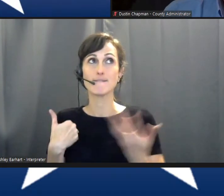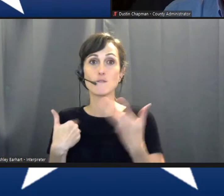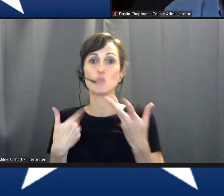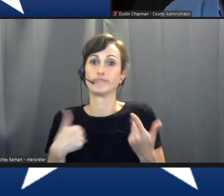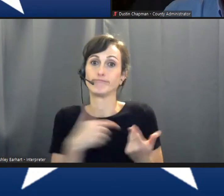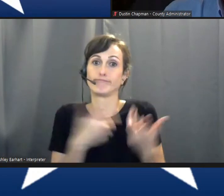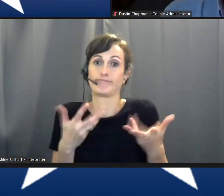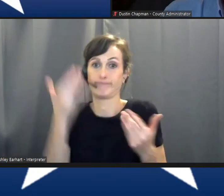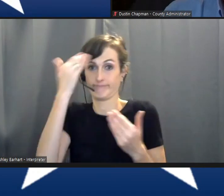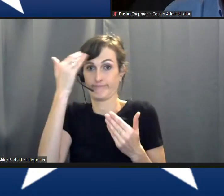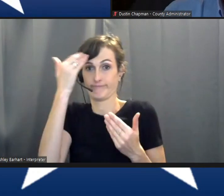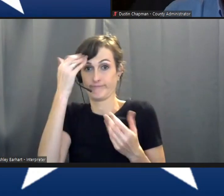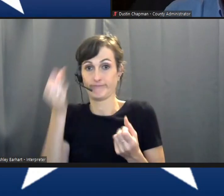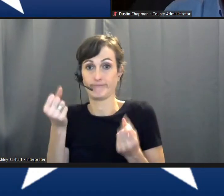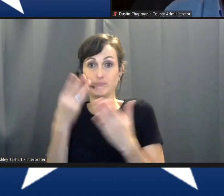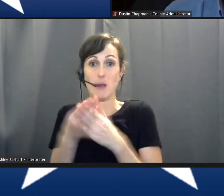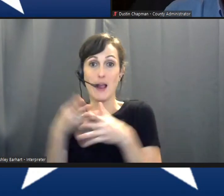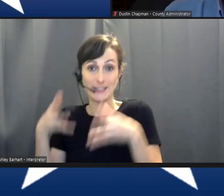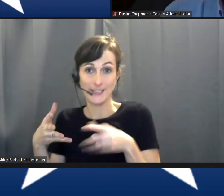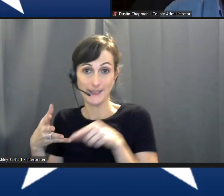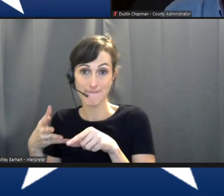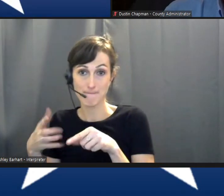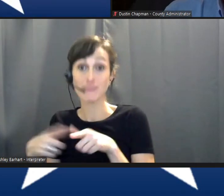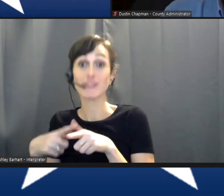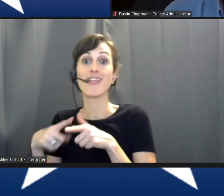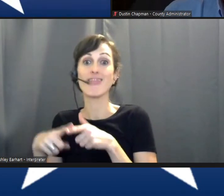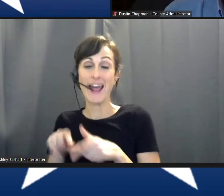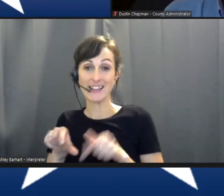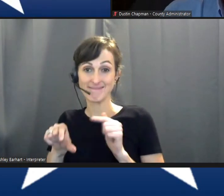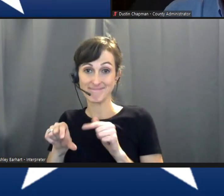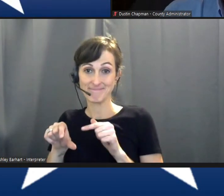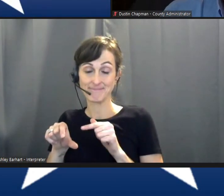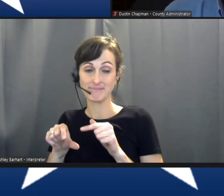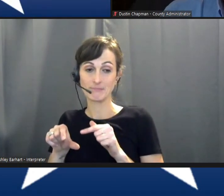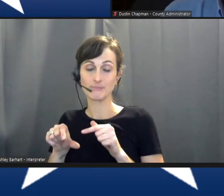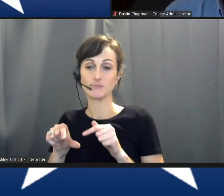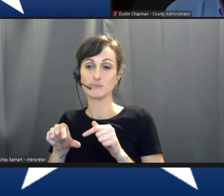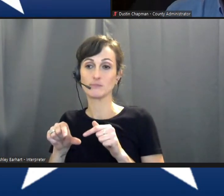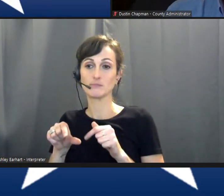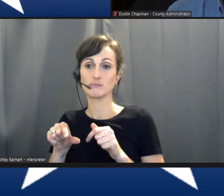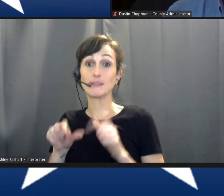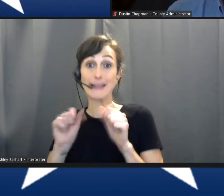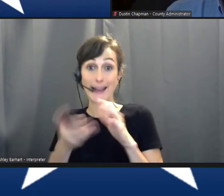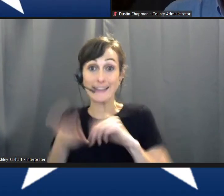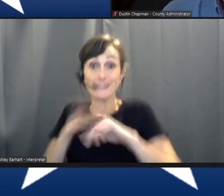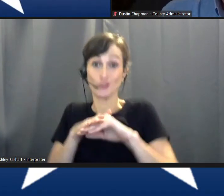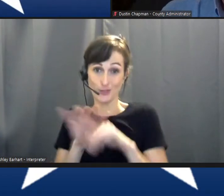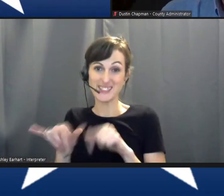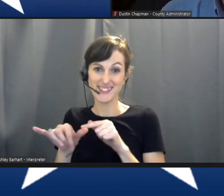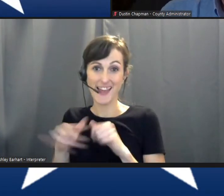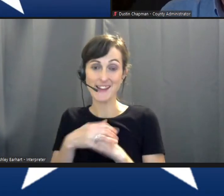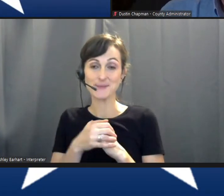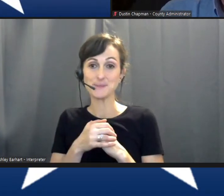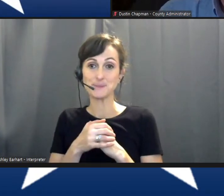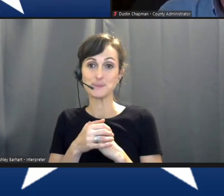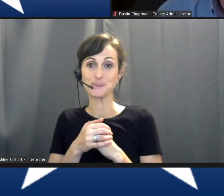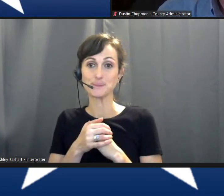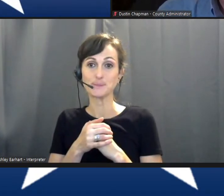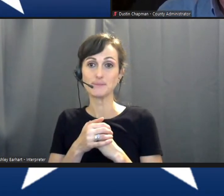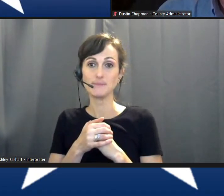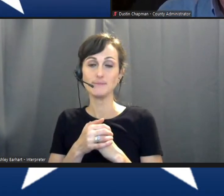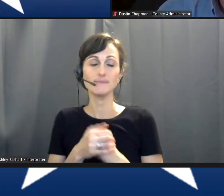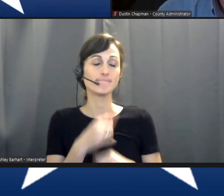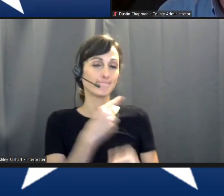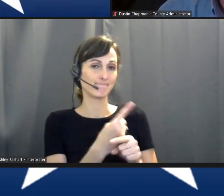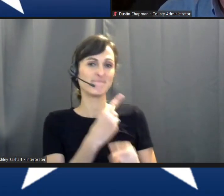know how much is left, then we can increase that. Right,